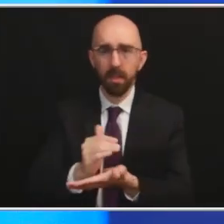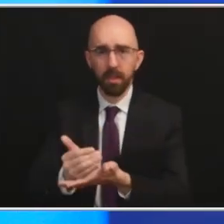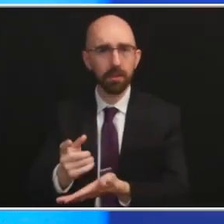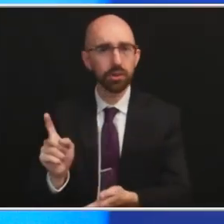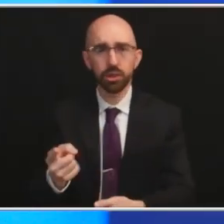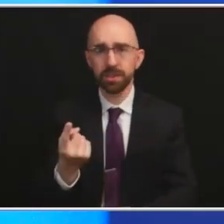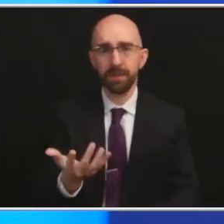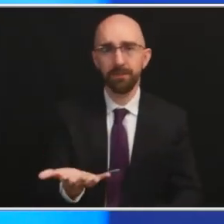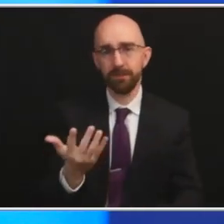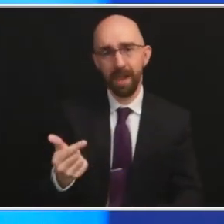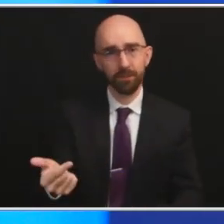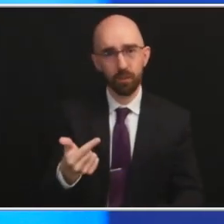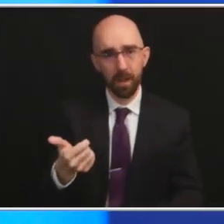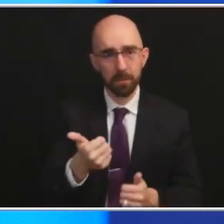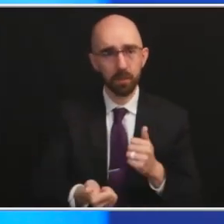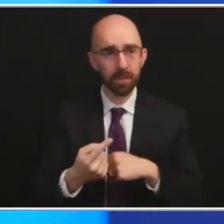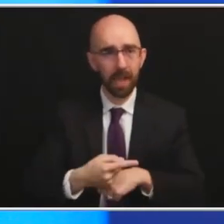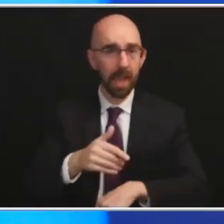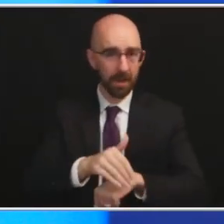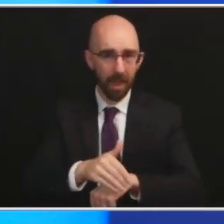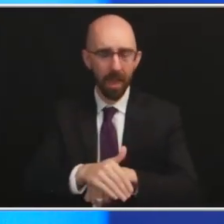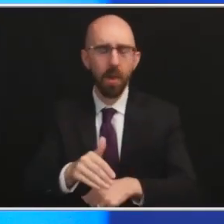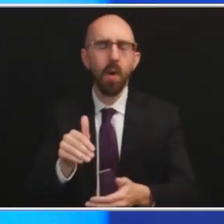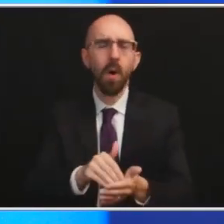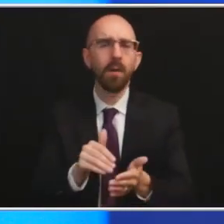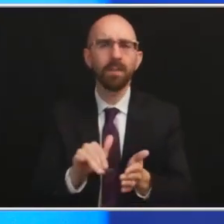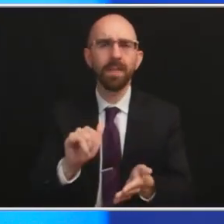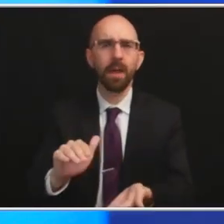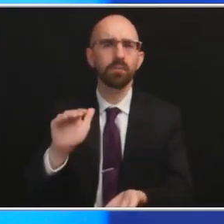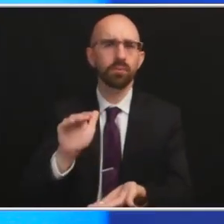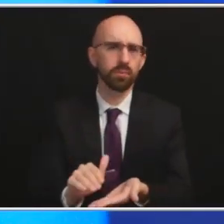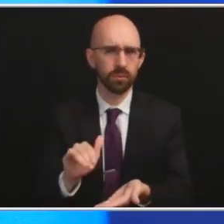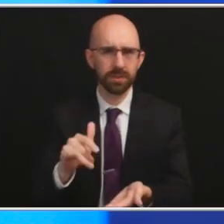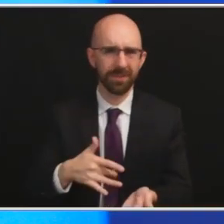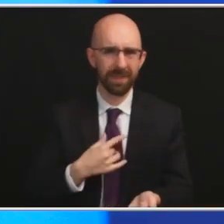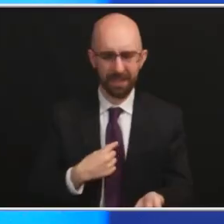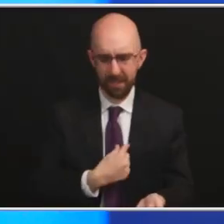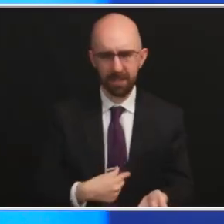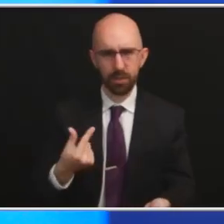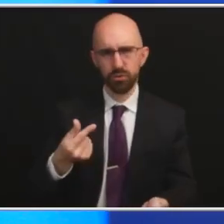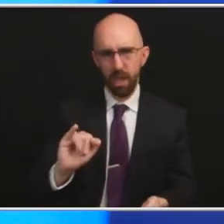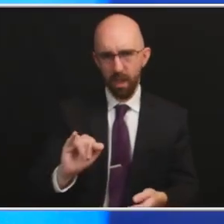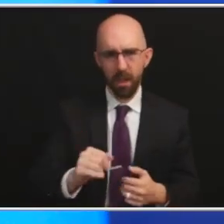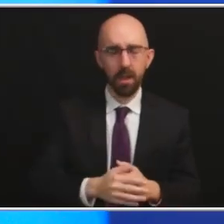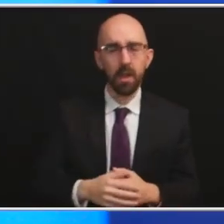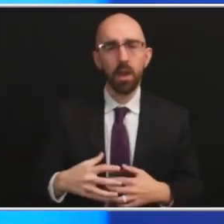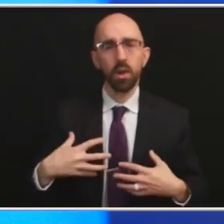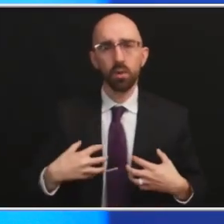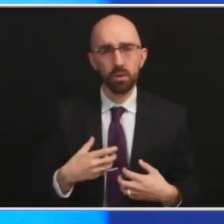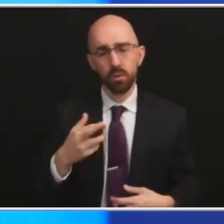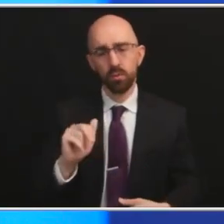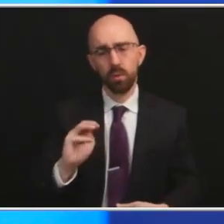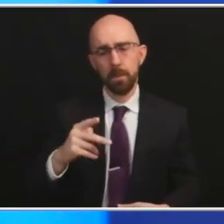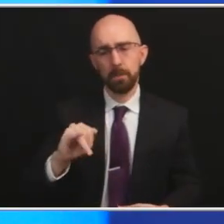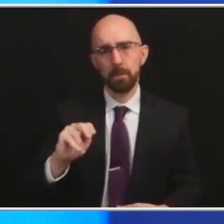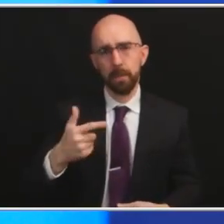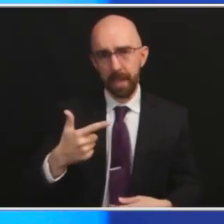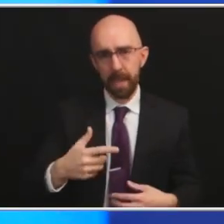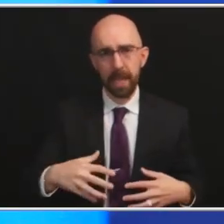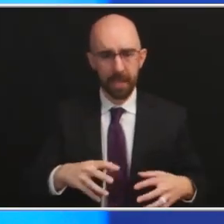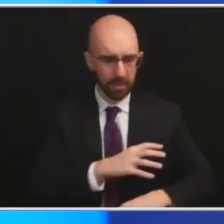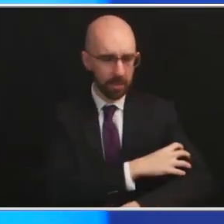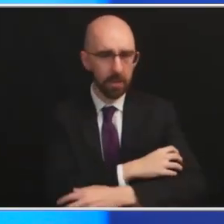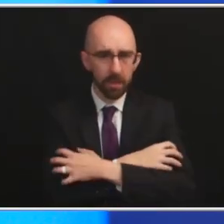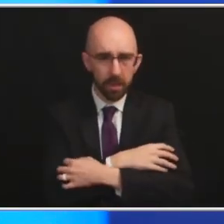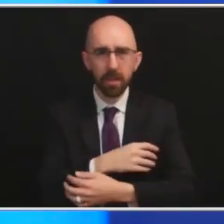day, if you just take it at night, oftentimes that alleviates that. Cramping can be a concern because if you're not staying hydrated